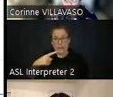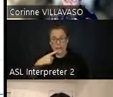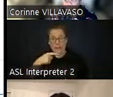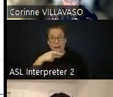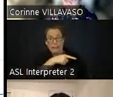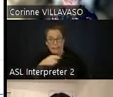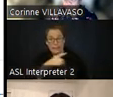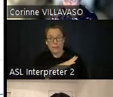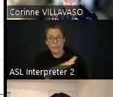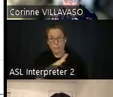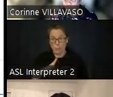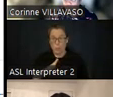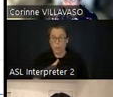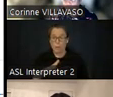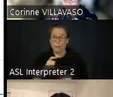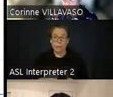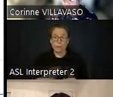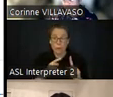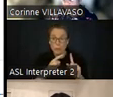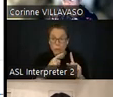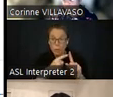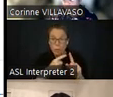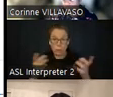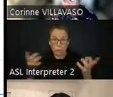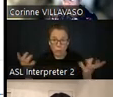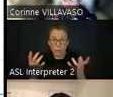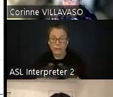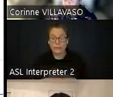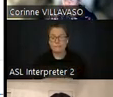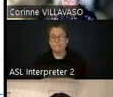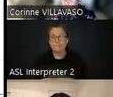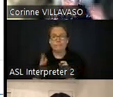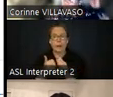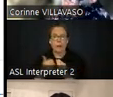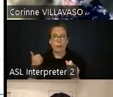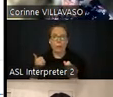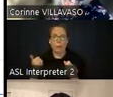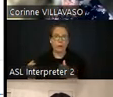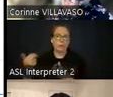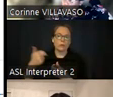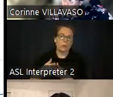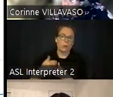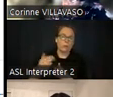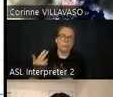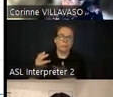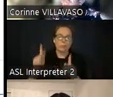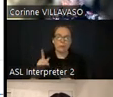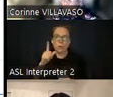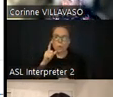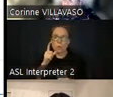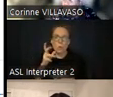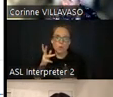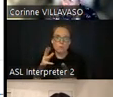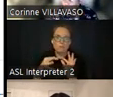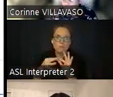want to not encounter like a person that could be too close to law enforcement and corruptible in